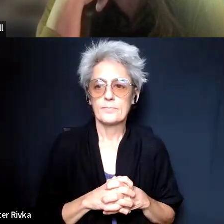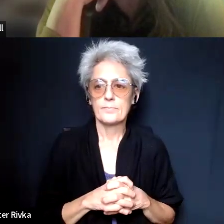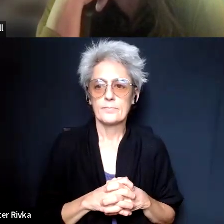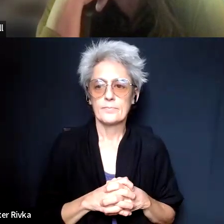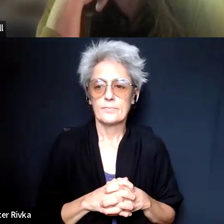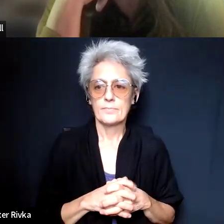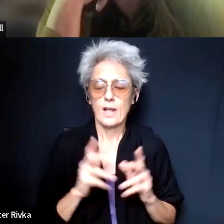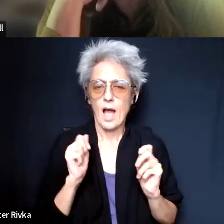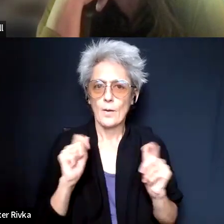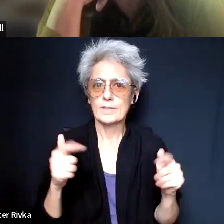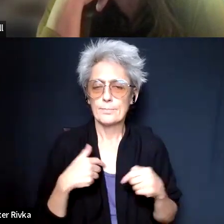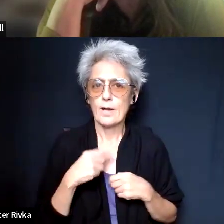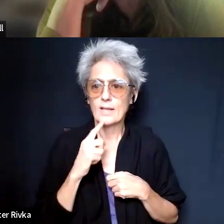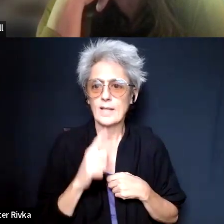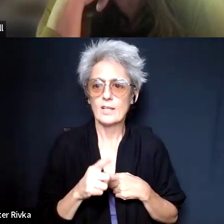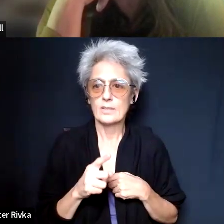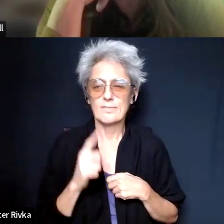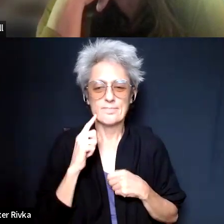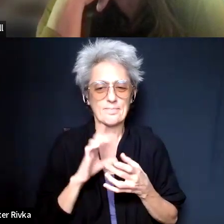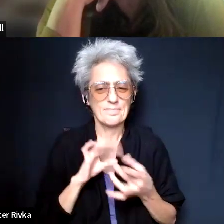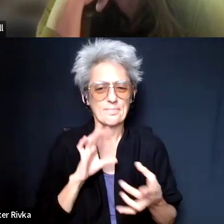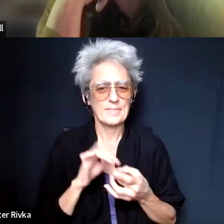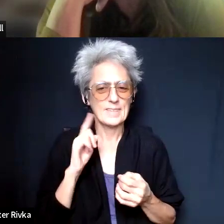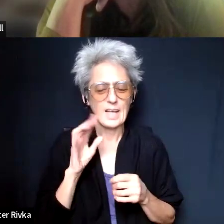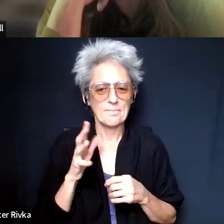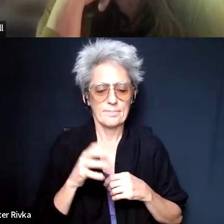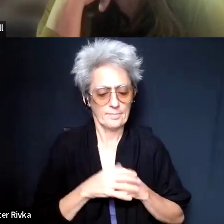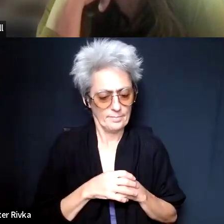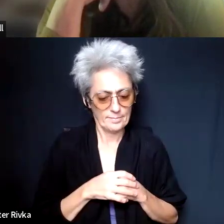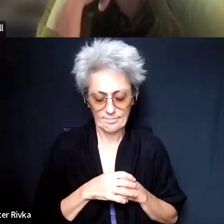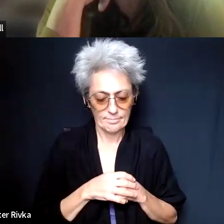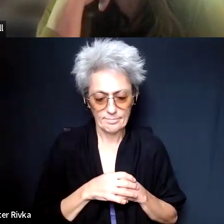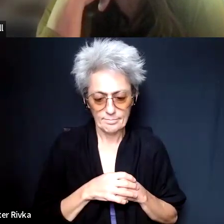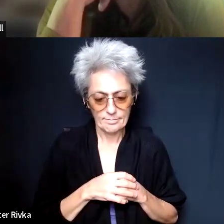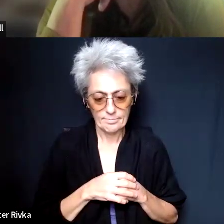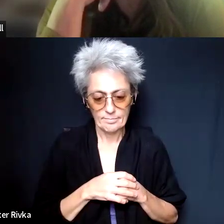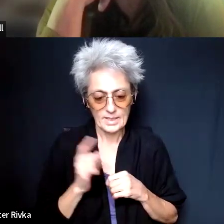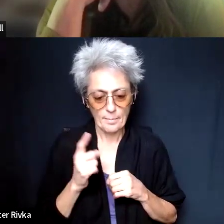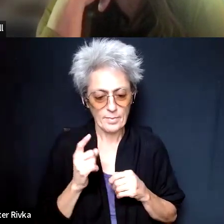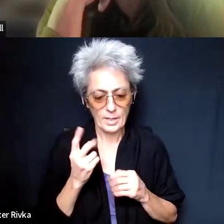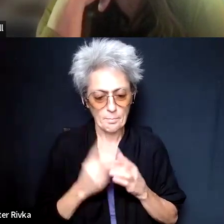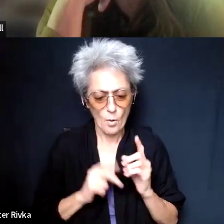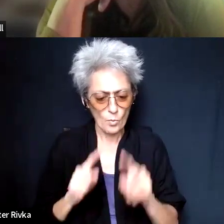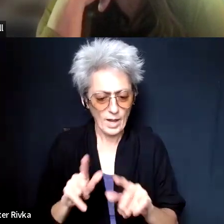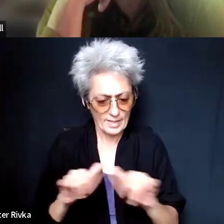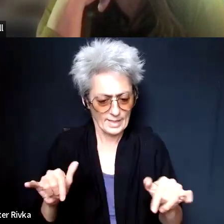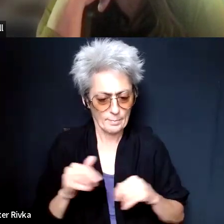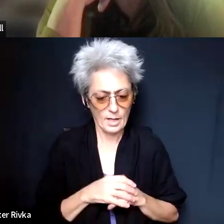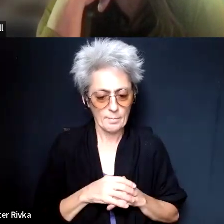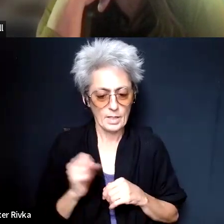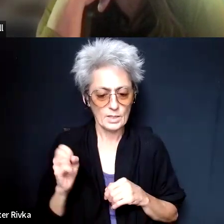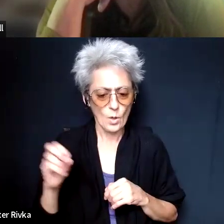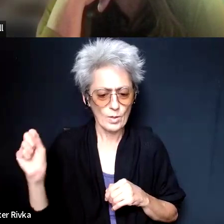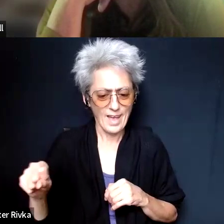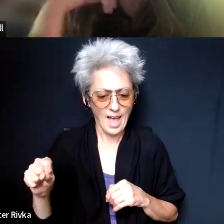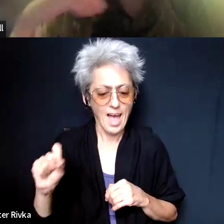actually. And they coordinated together, so they both went at the same time. So yeah, just ask.